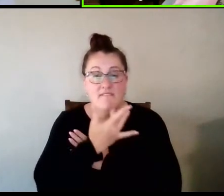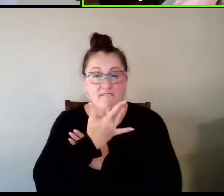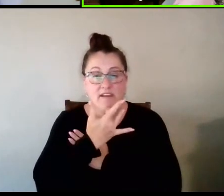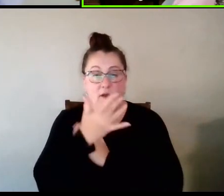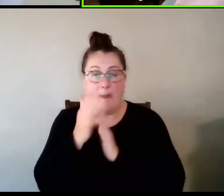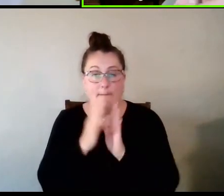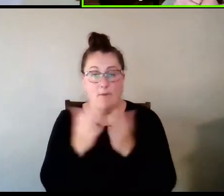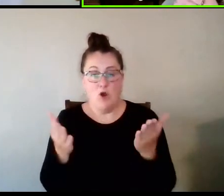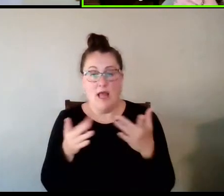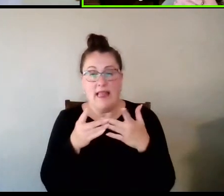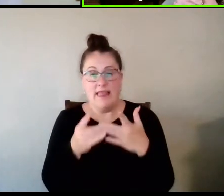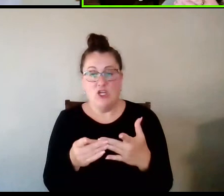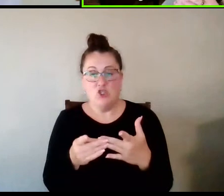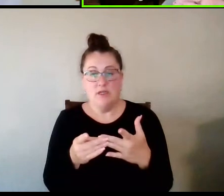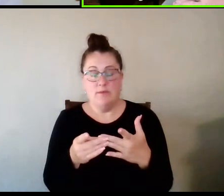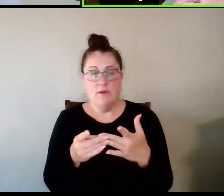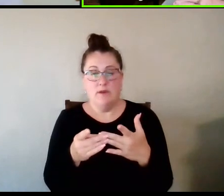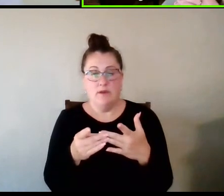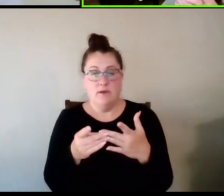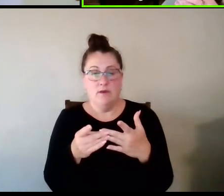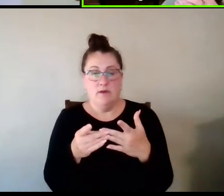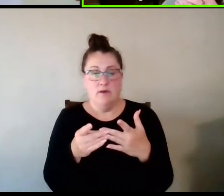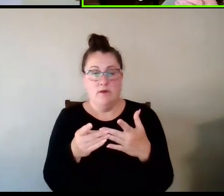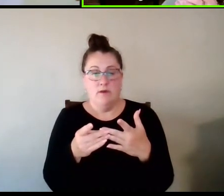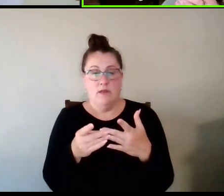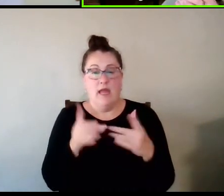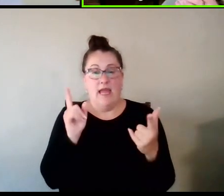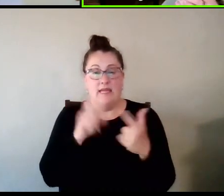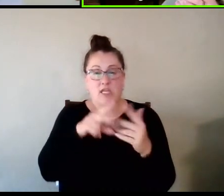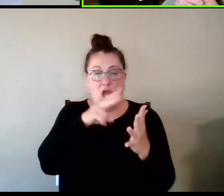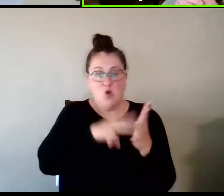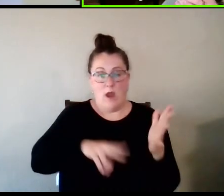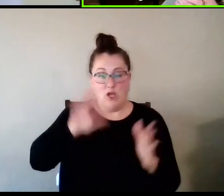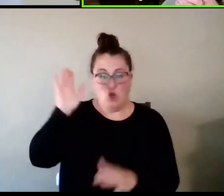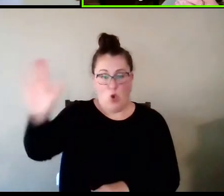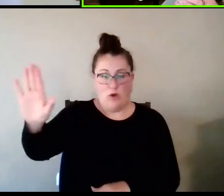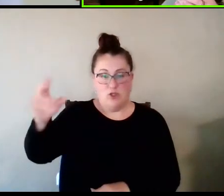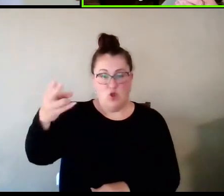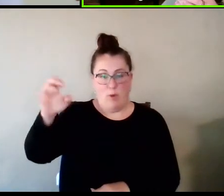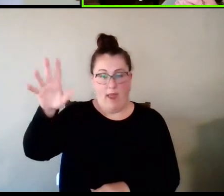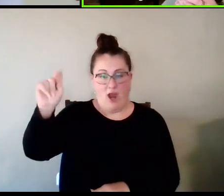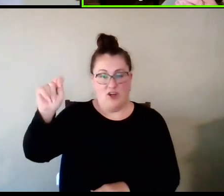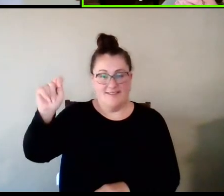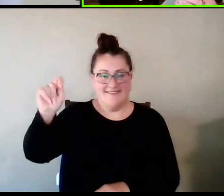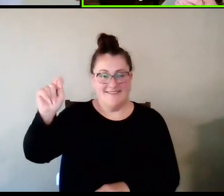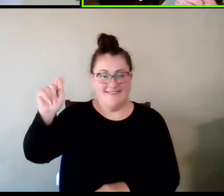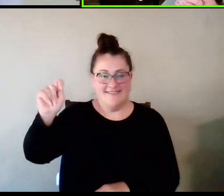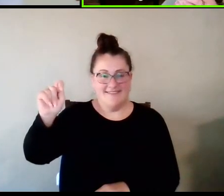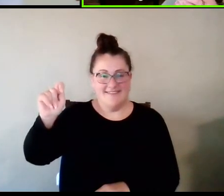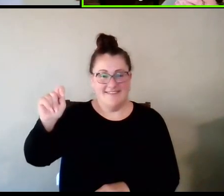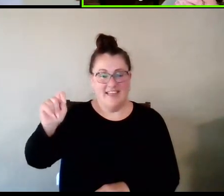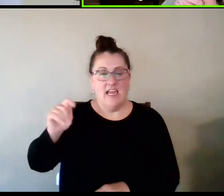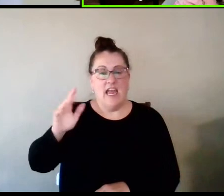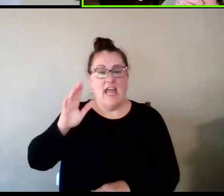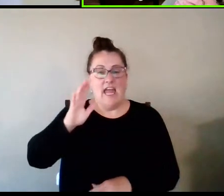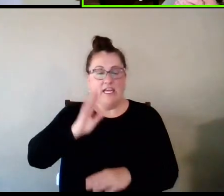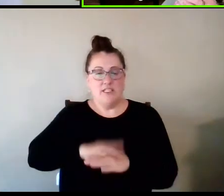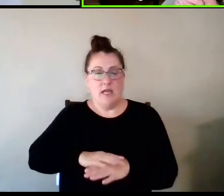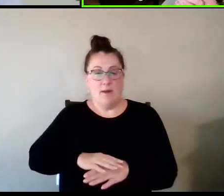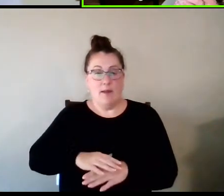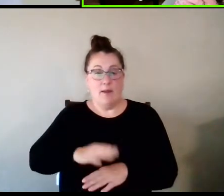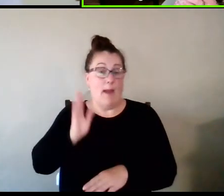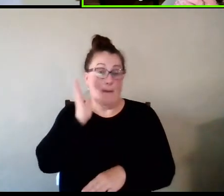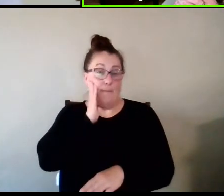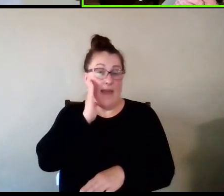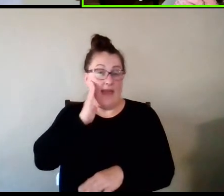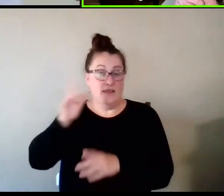on leadership until I read yours, Hubert. It's actually on my nightstand,